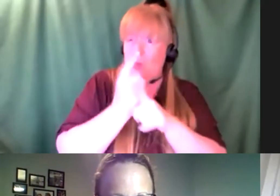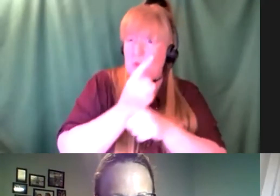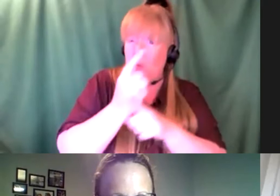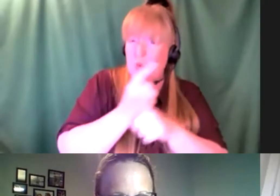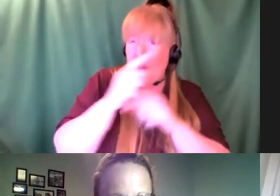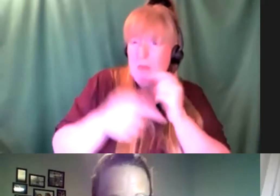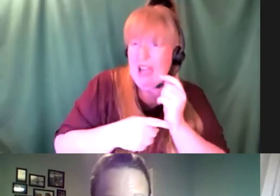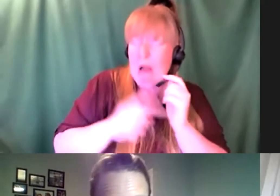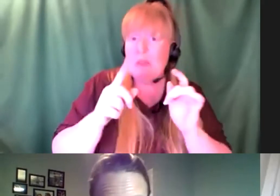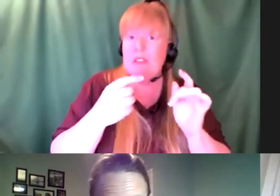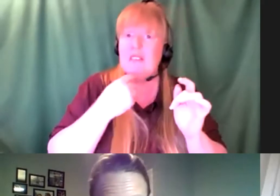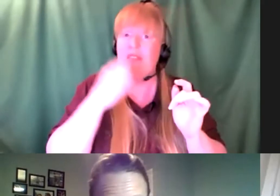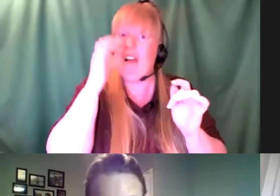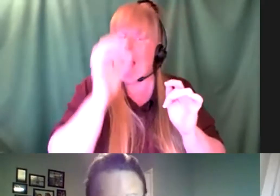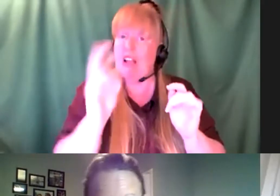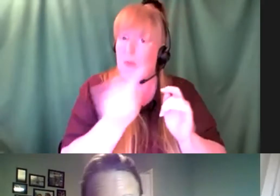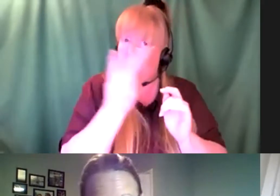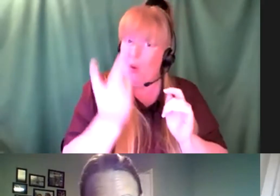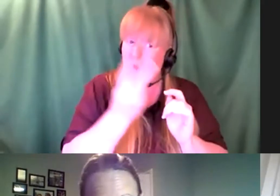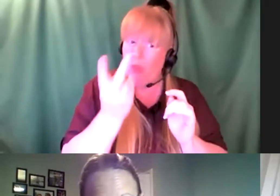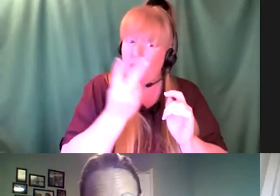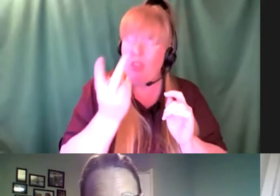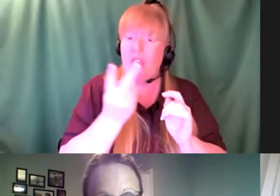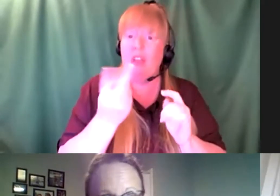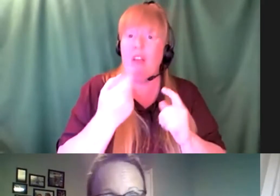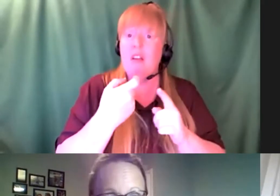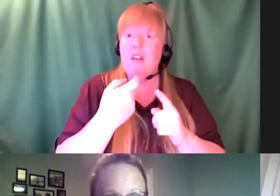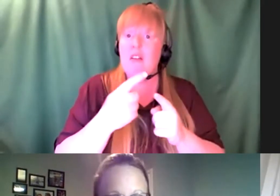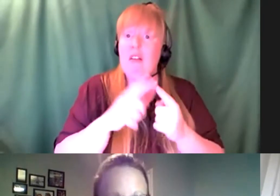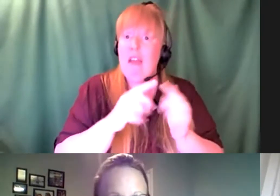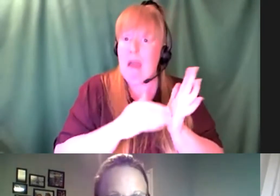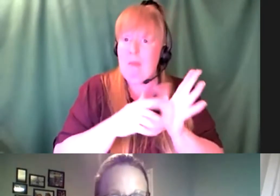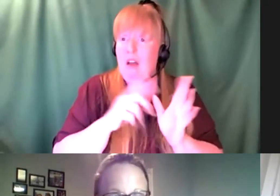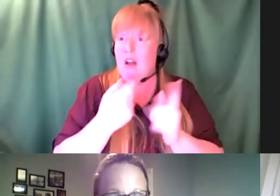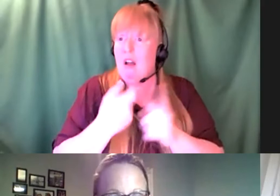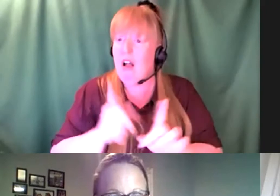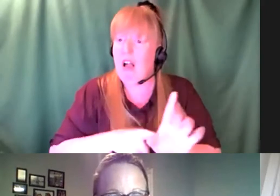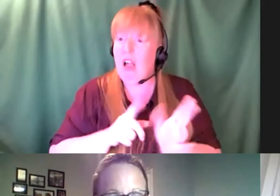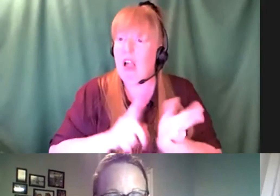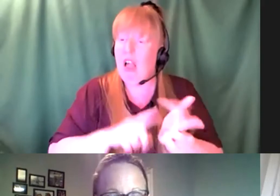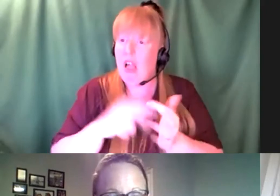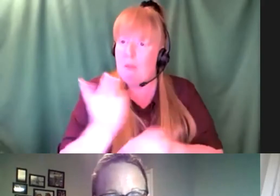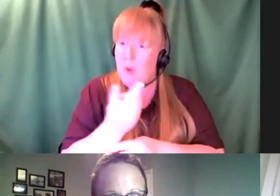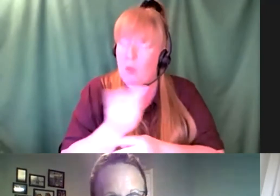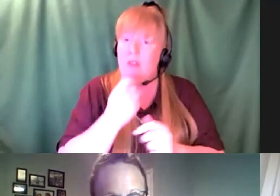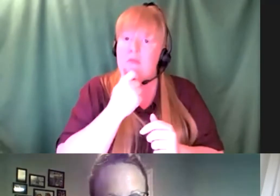next on my list, was actually going to ask both of you, Emma and Kyle, if you've had any